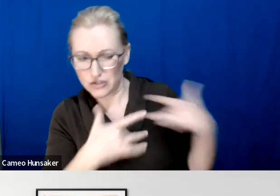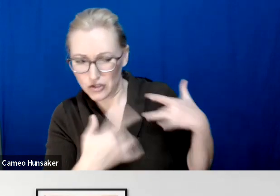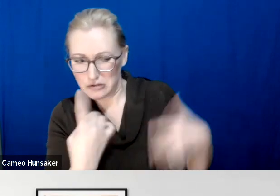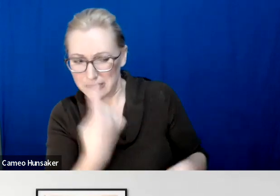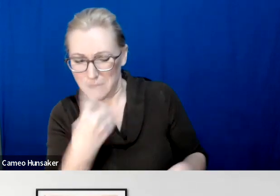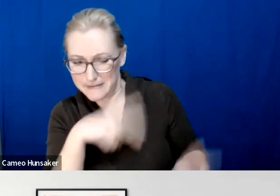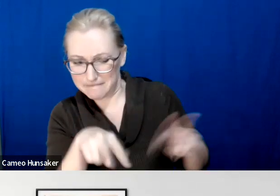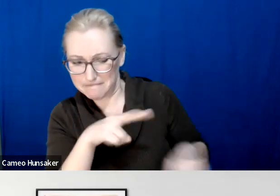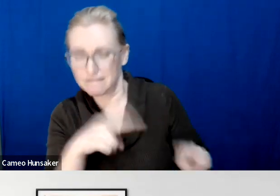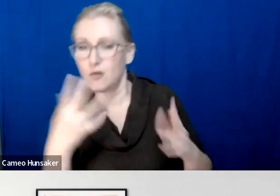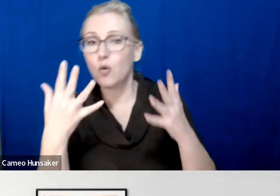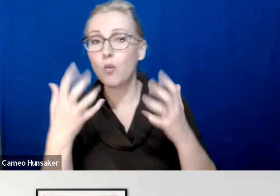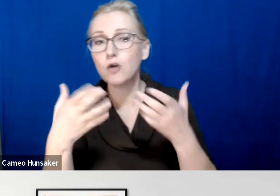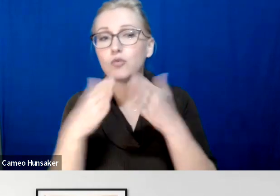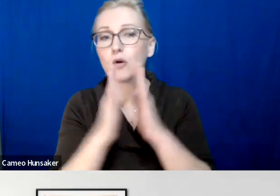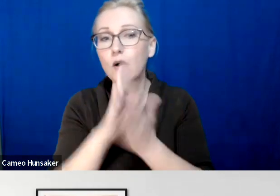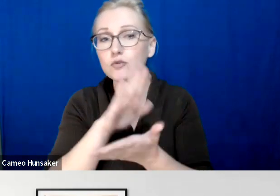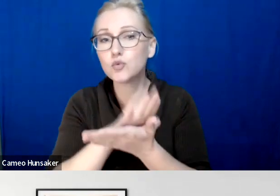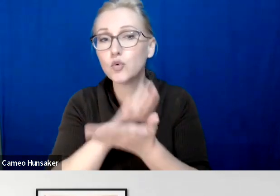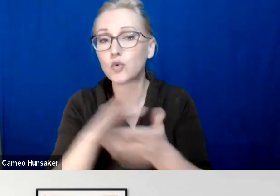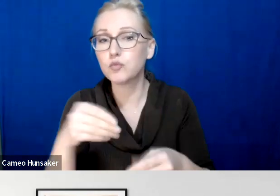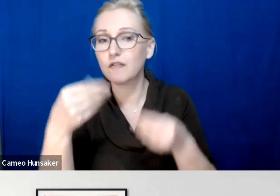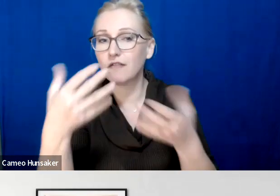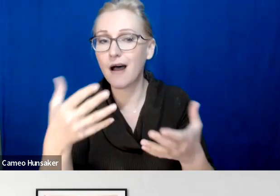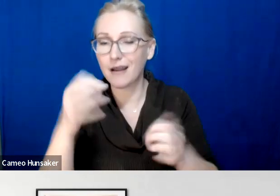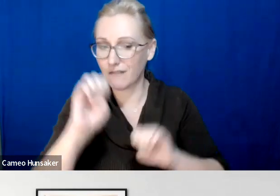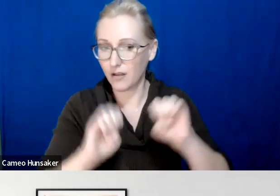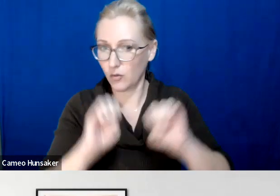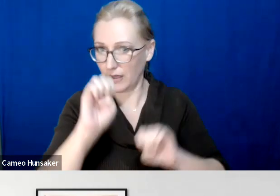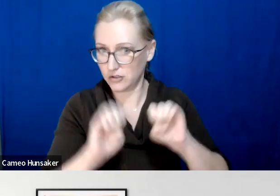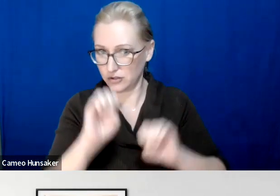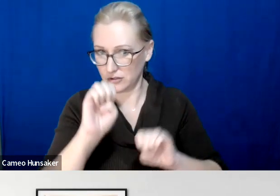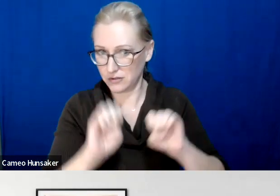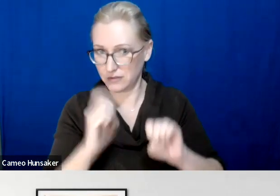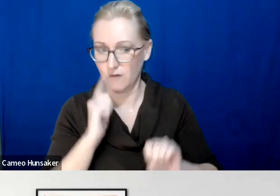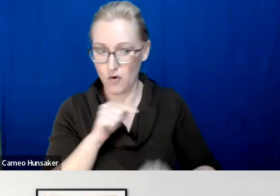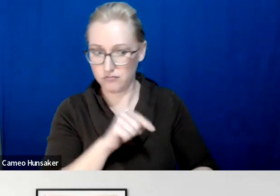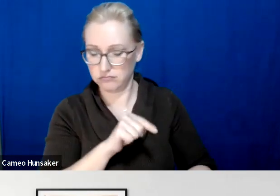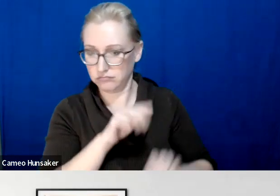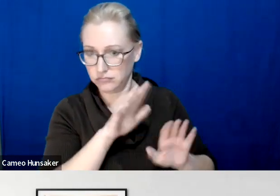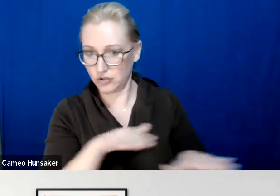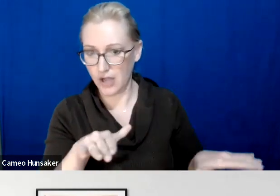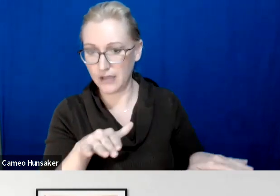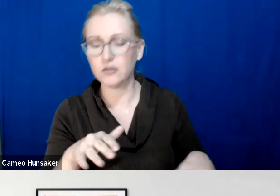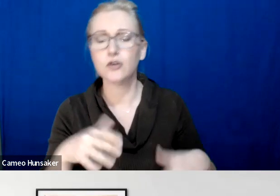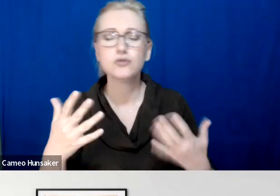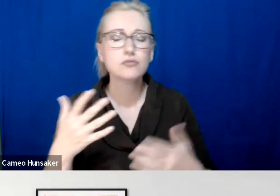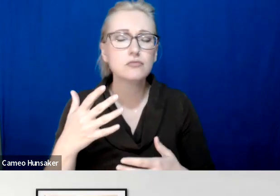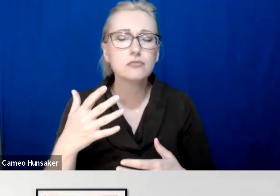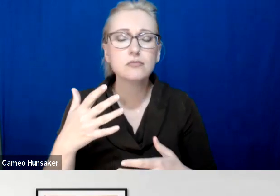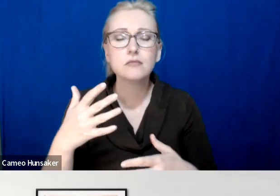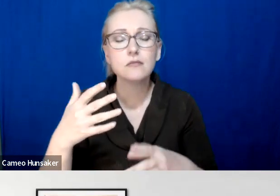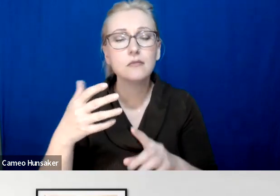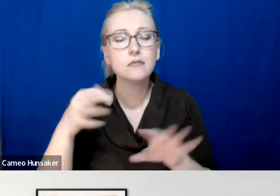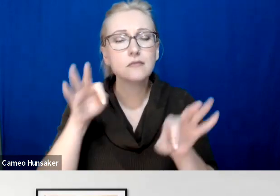additional evaluations for their child. What are some of the options for parents under 3 in